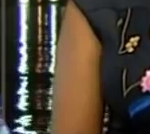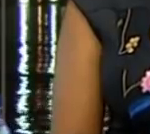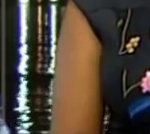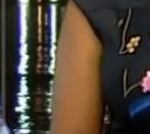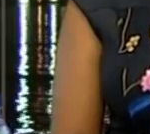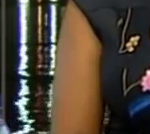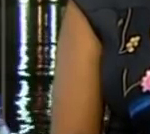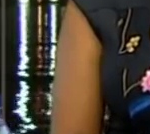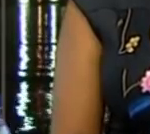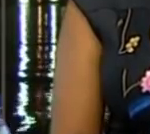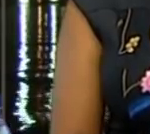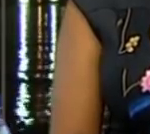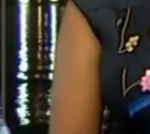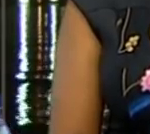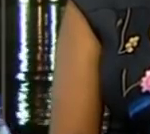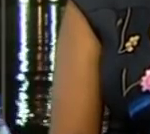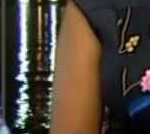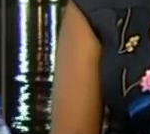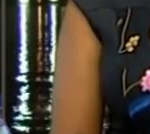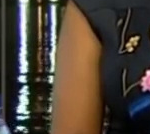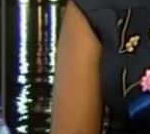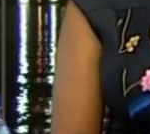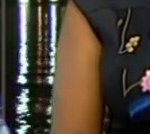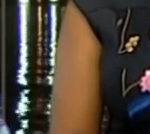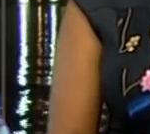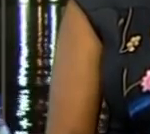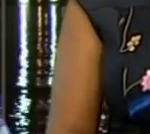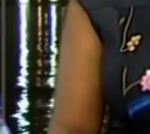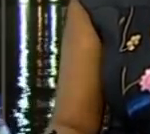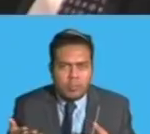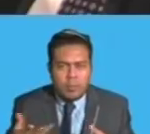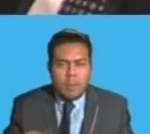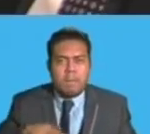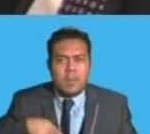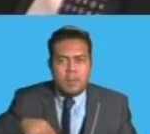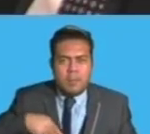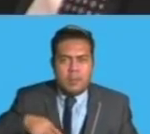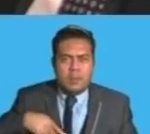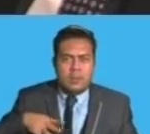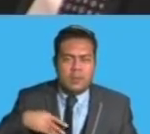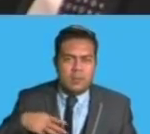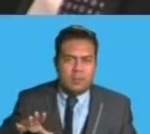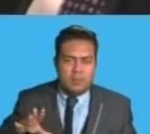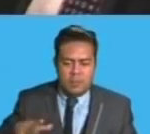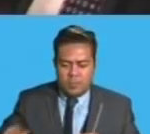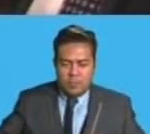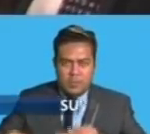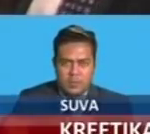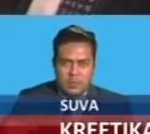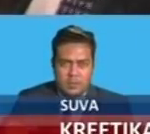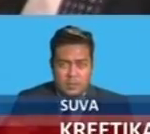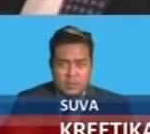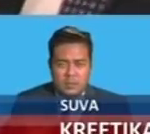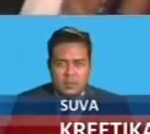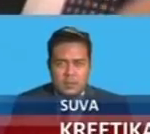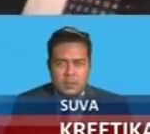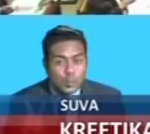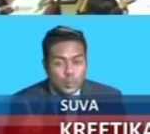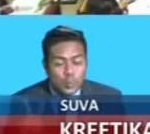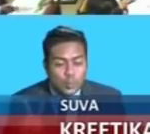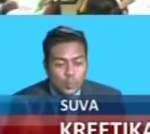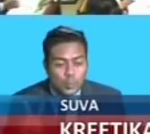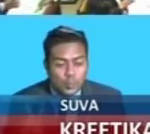told to get his facts right. Kritika Kumar reports. Race-based agenda. The NFP leader says at times he